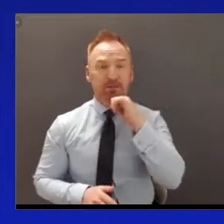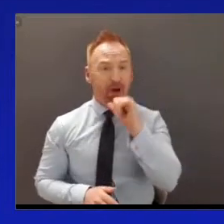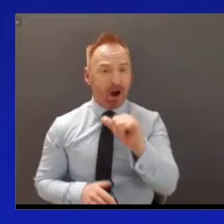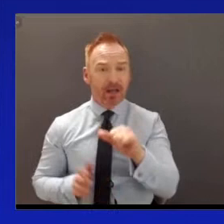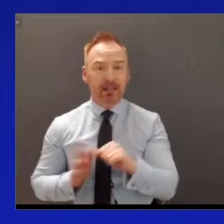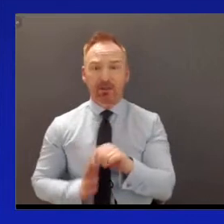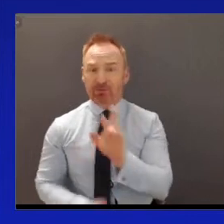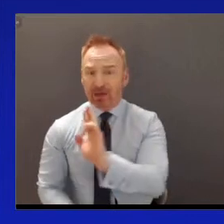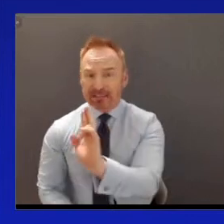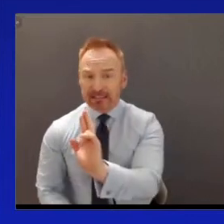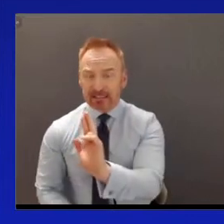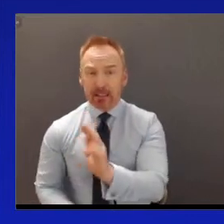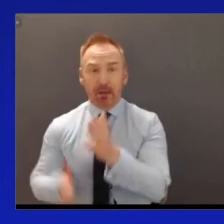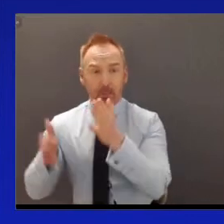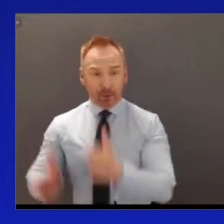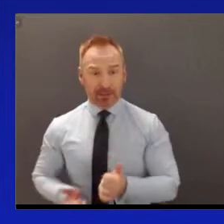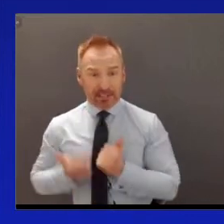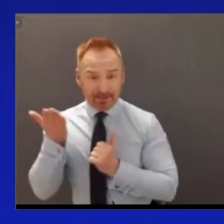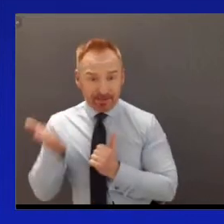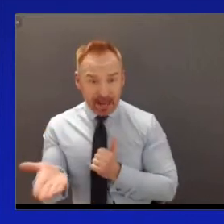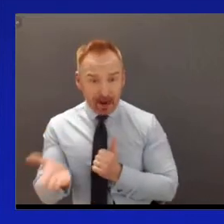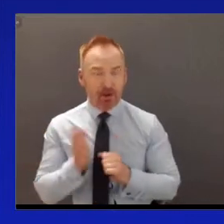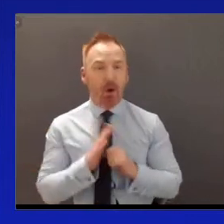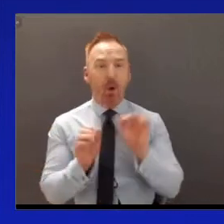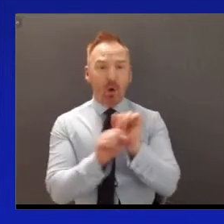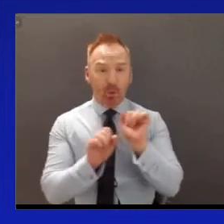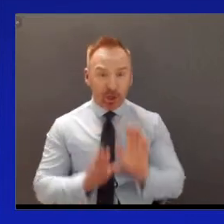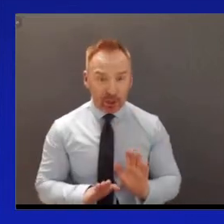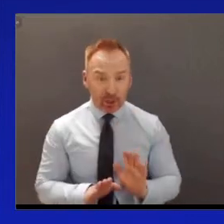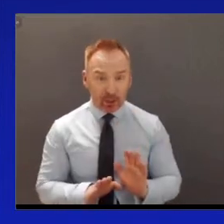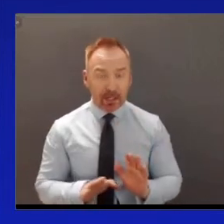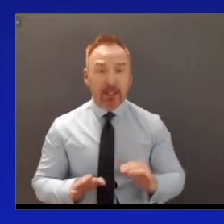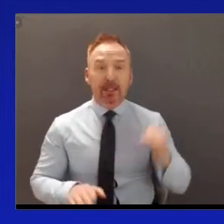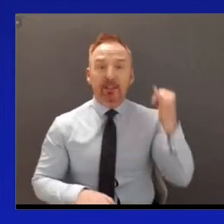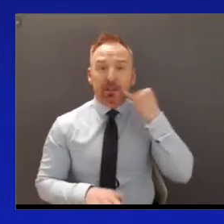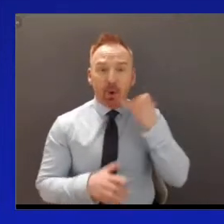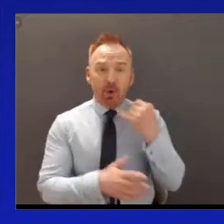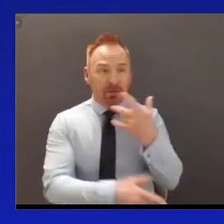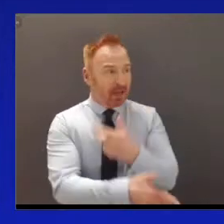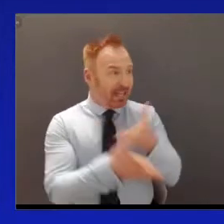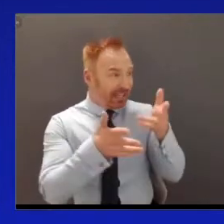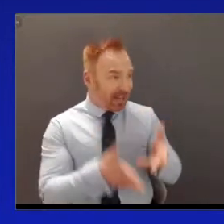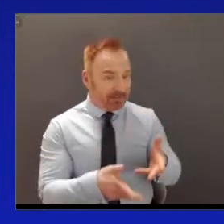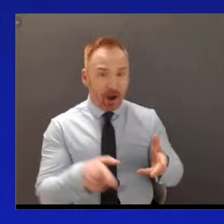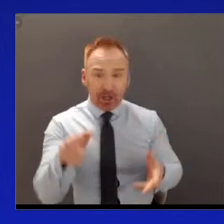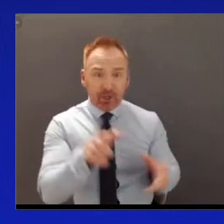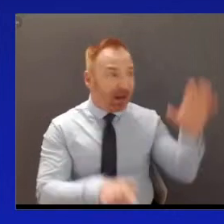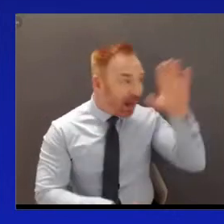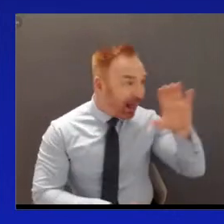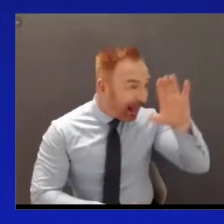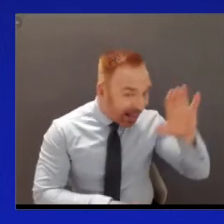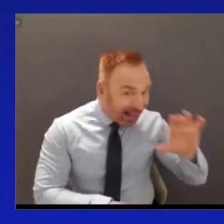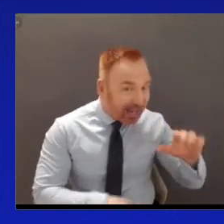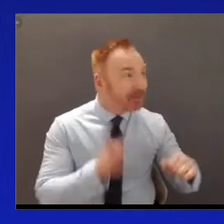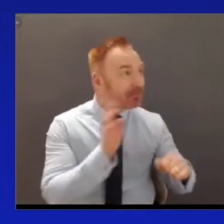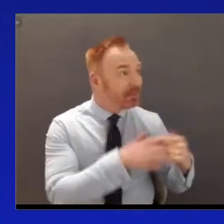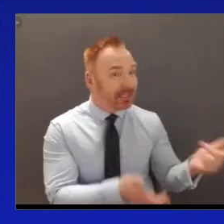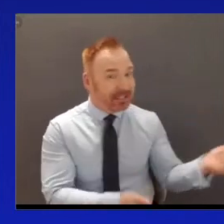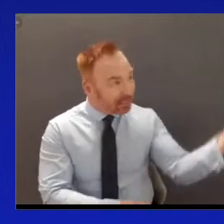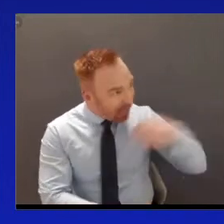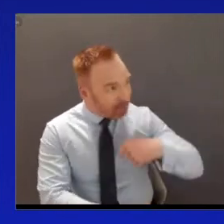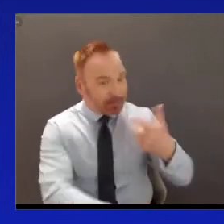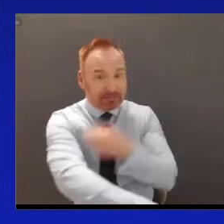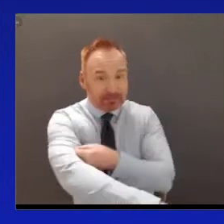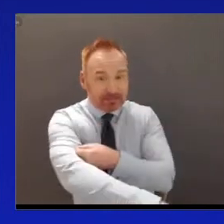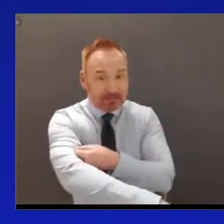you guys actively going out and trying to get somebody else vaccinated to avoid waste? Yeah, that's a very good question. So the direct answer is there